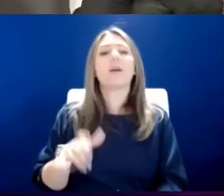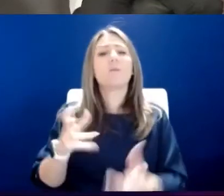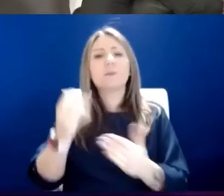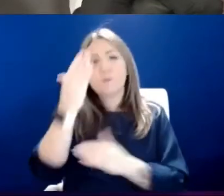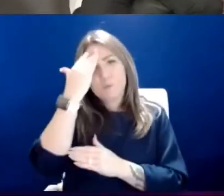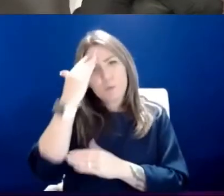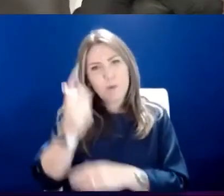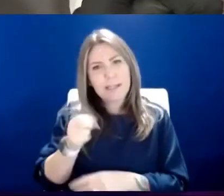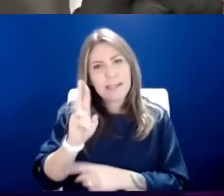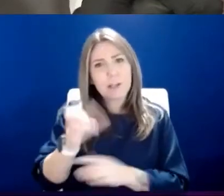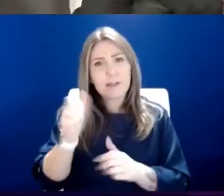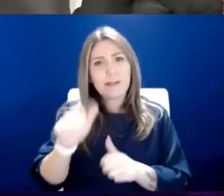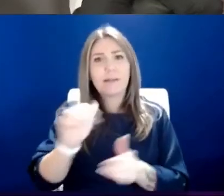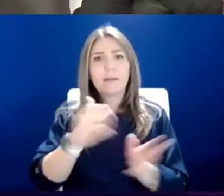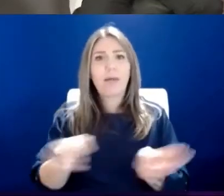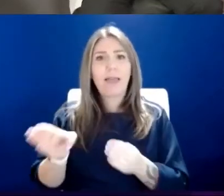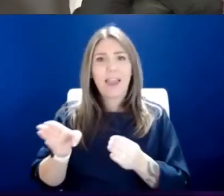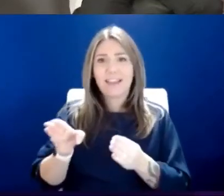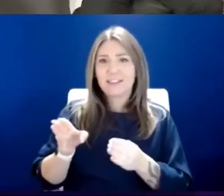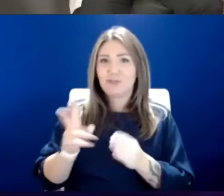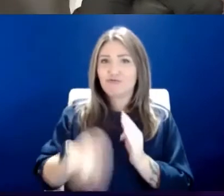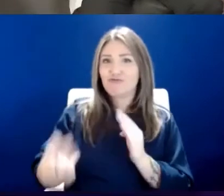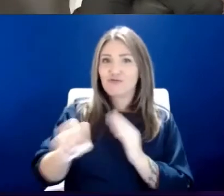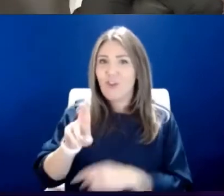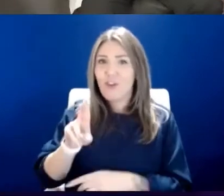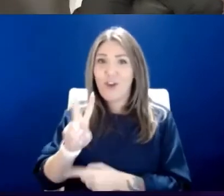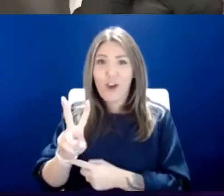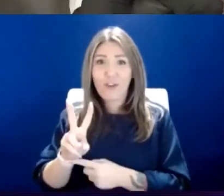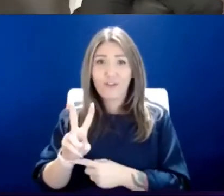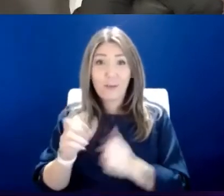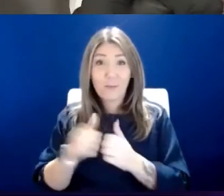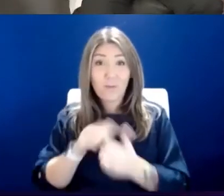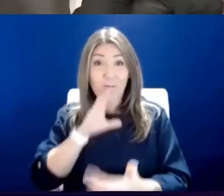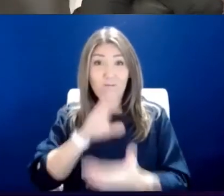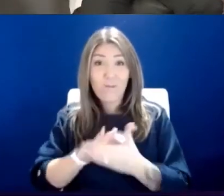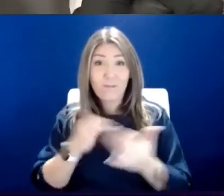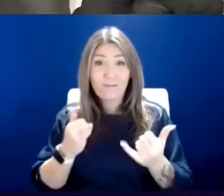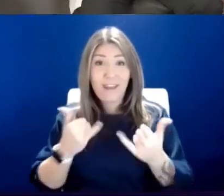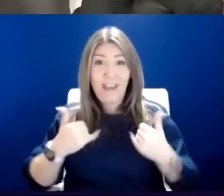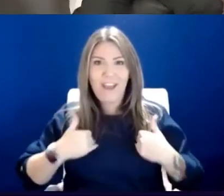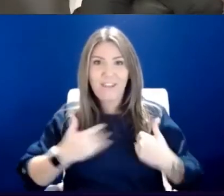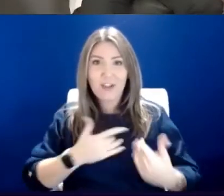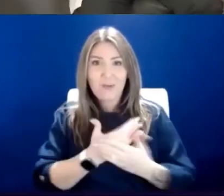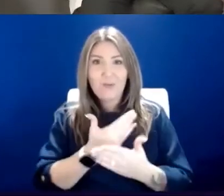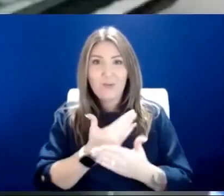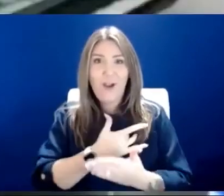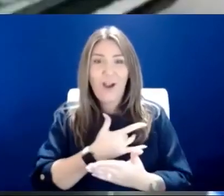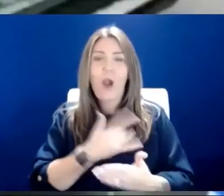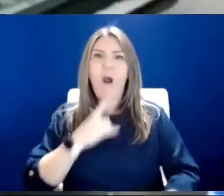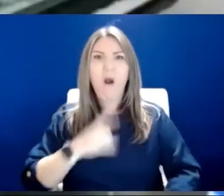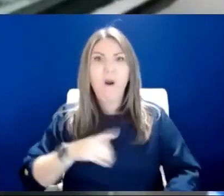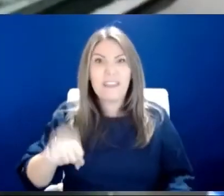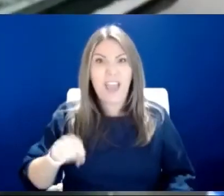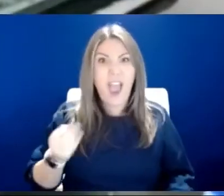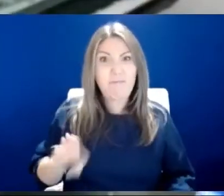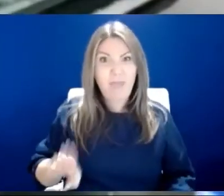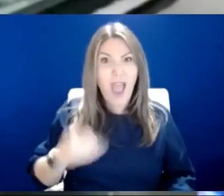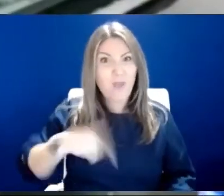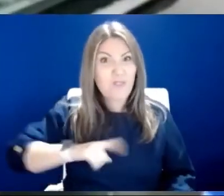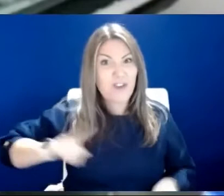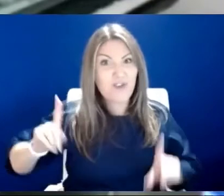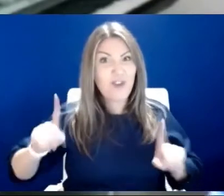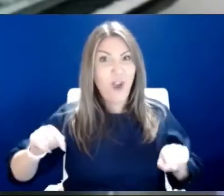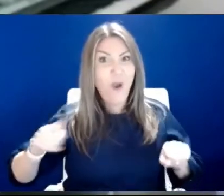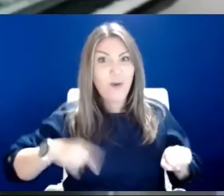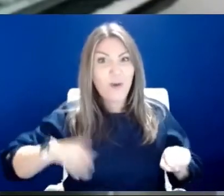to go on that RV trip with his wife now that he has a new heart? You betcha. We're going. We're